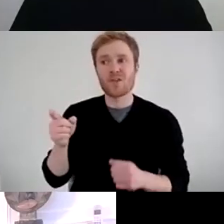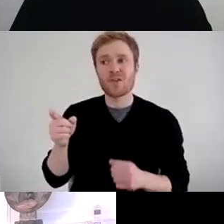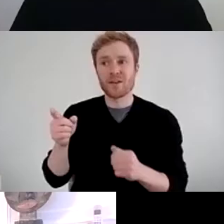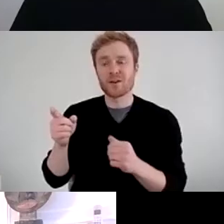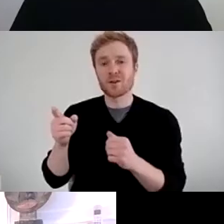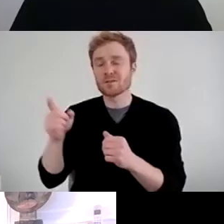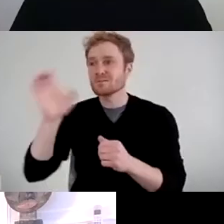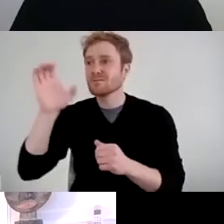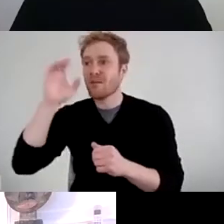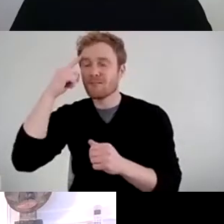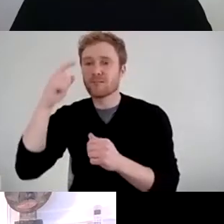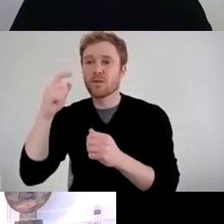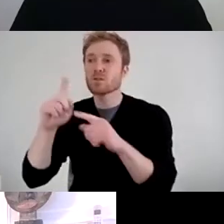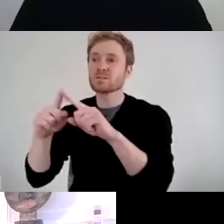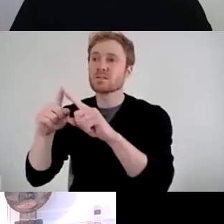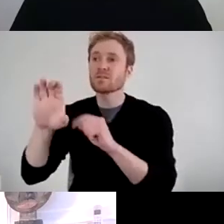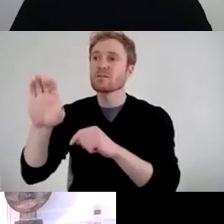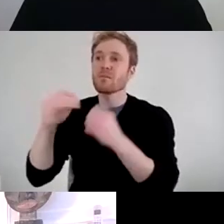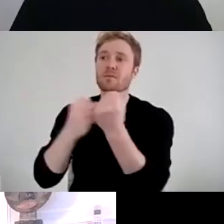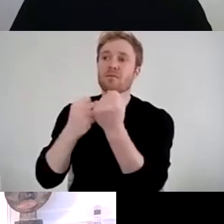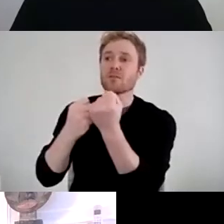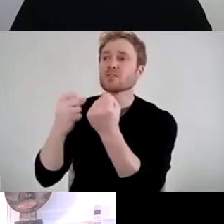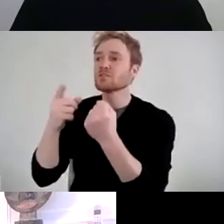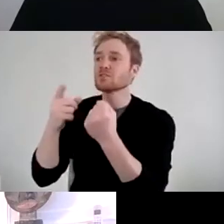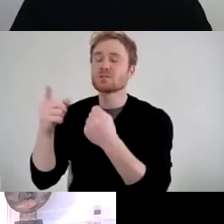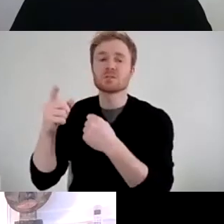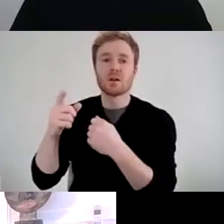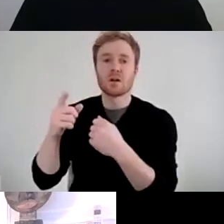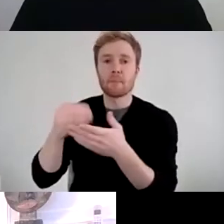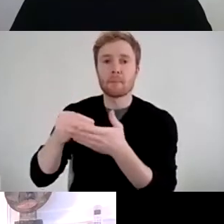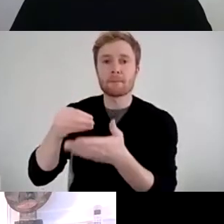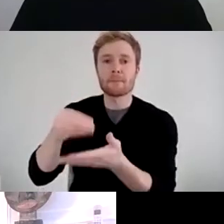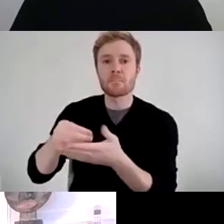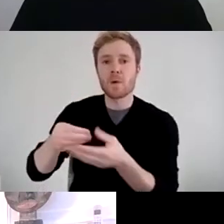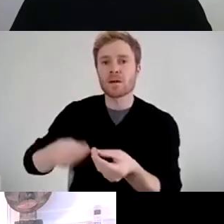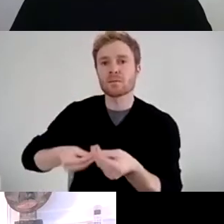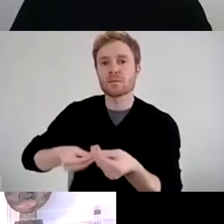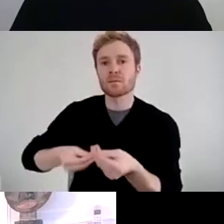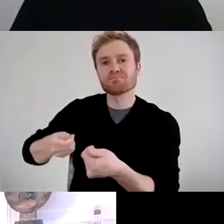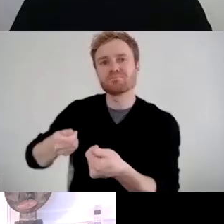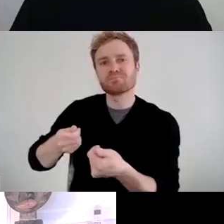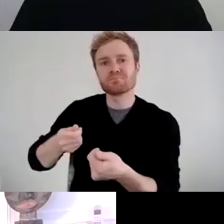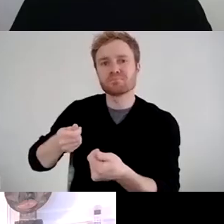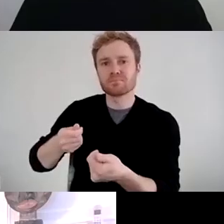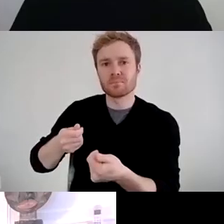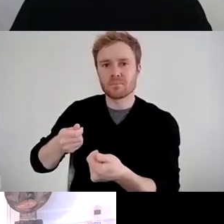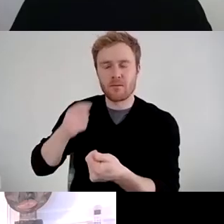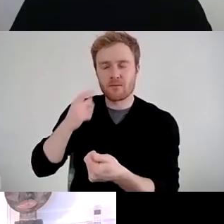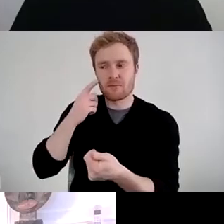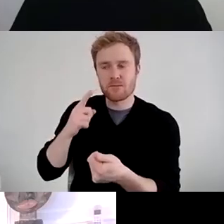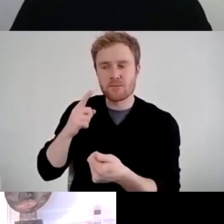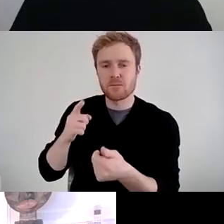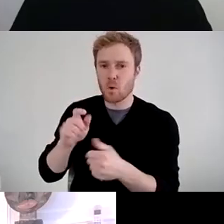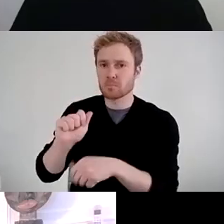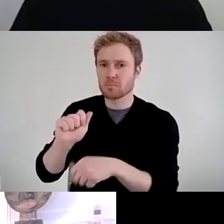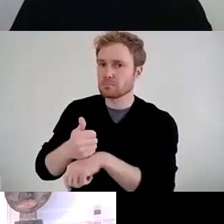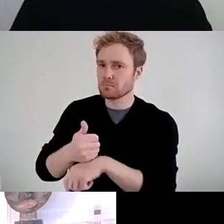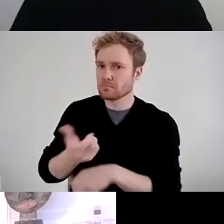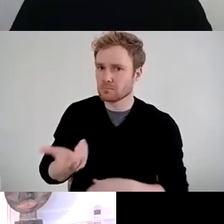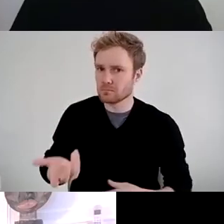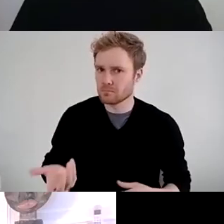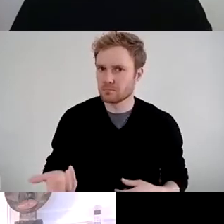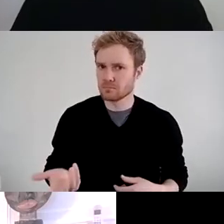of my questions was, is it a good thing? Is it not a good thing? I wasn't quite sure. And being that it would lie in your district, I'll